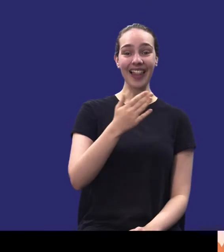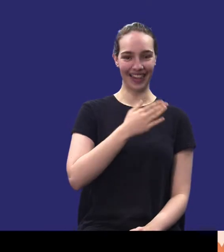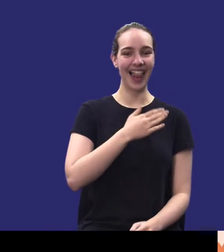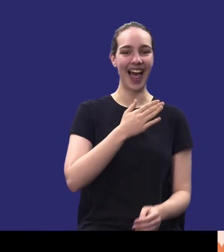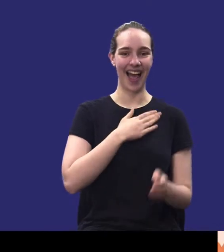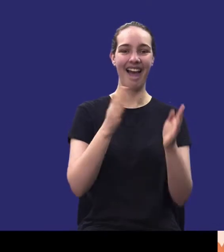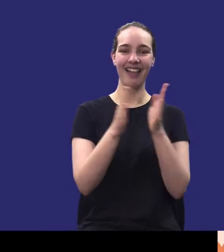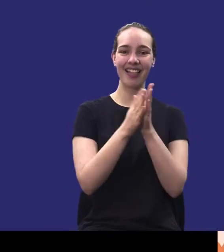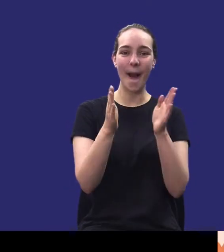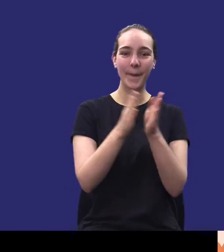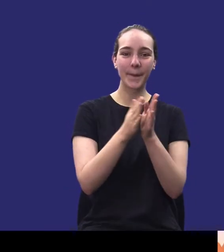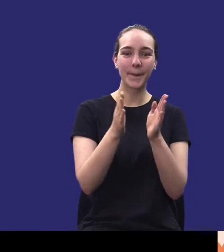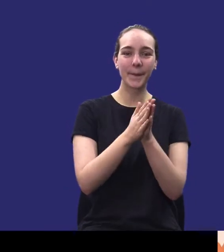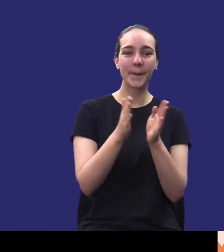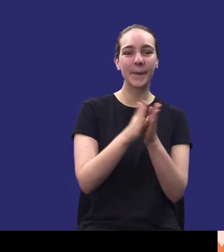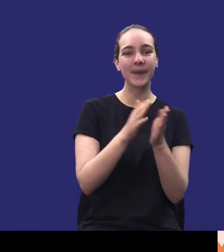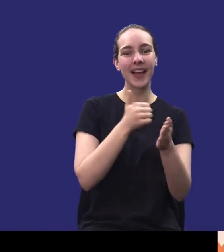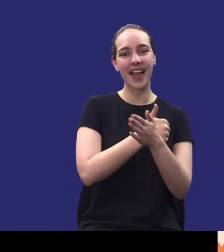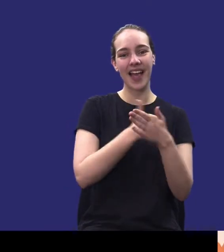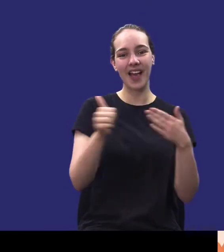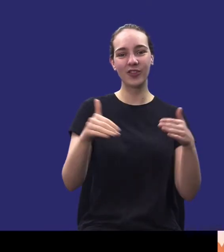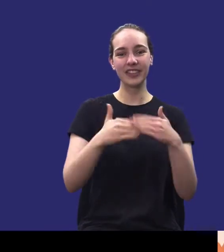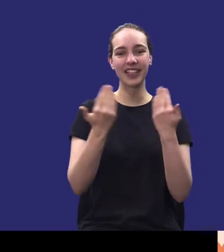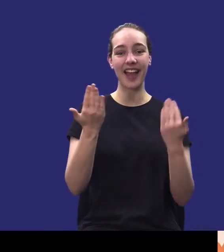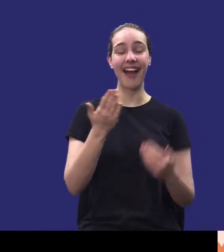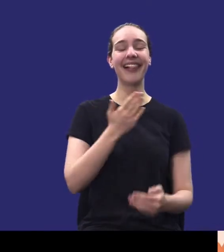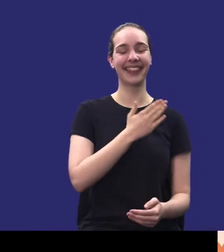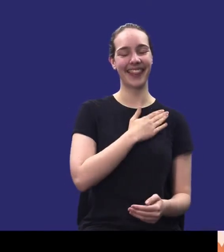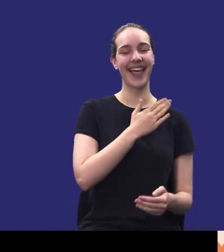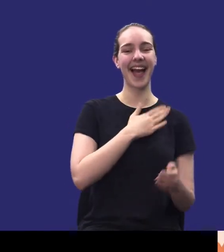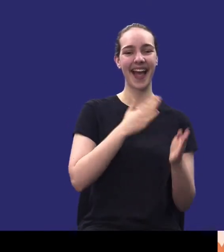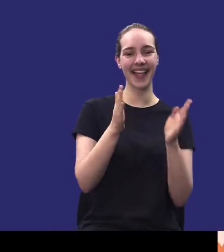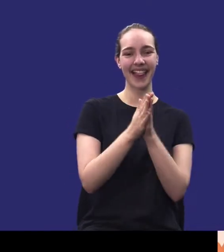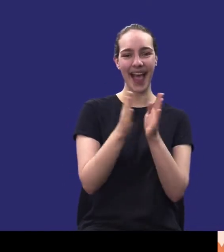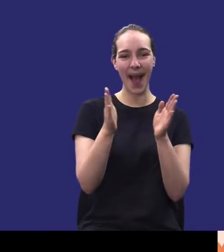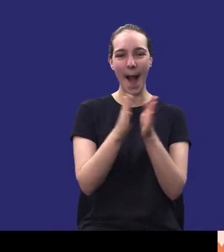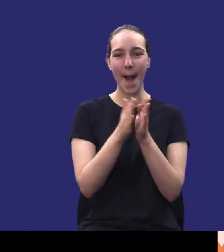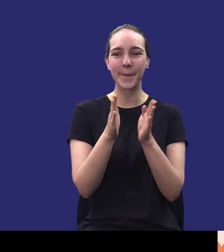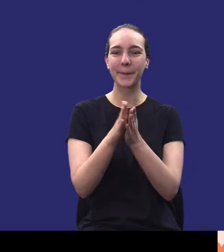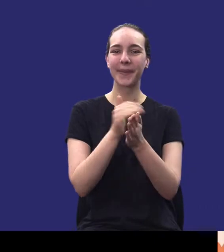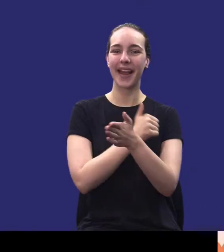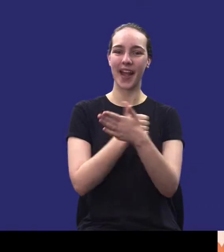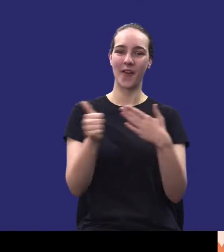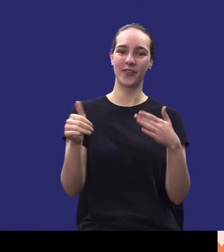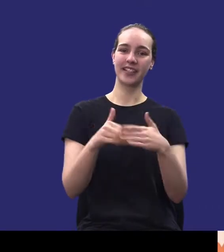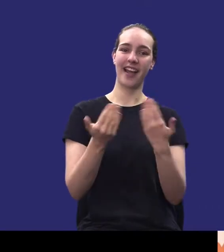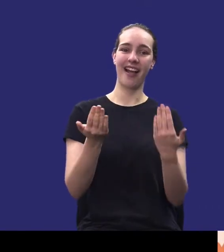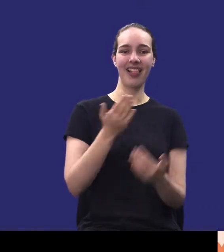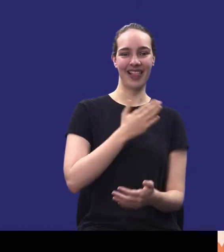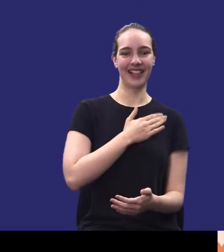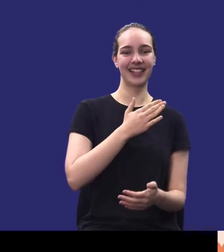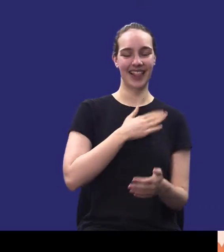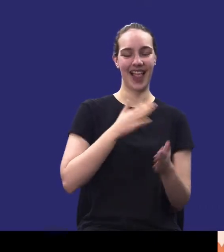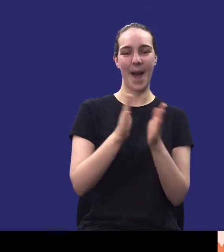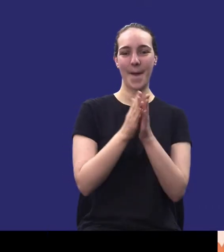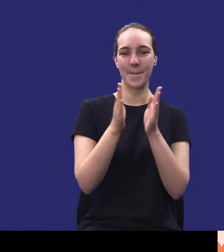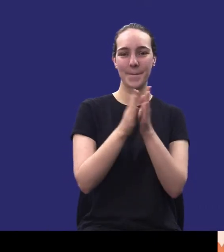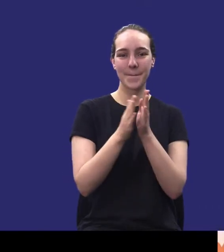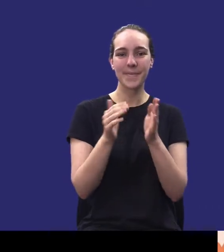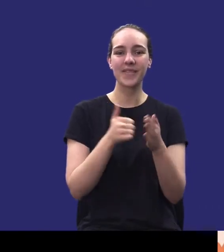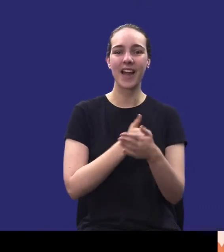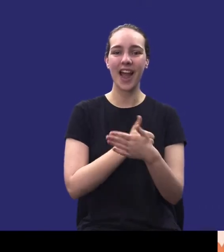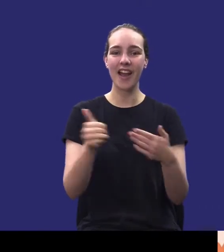I like to clap every day. I like to clap every day. I like to